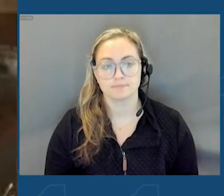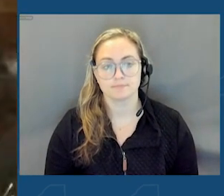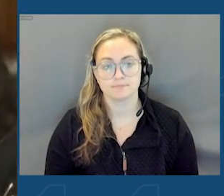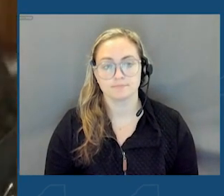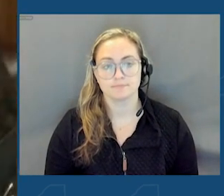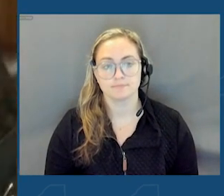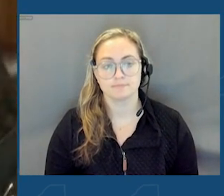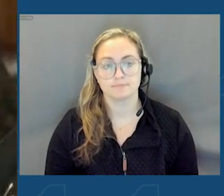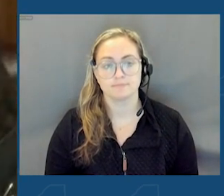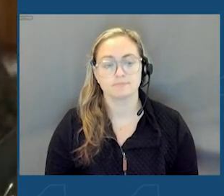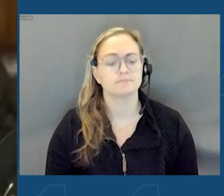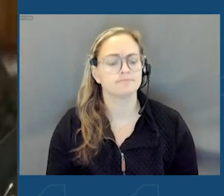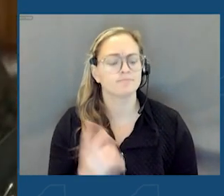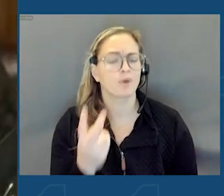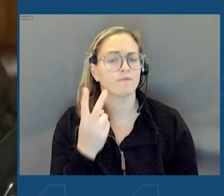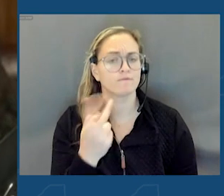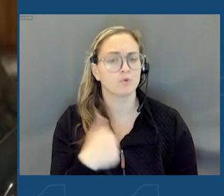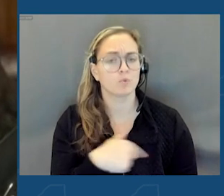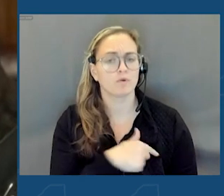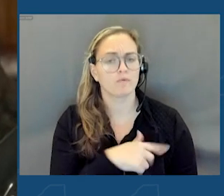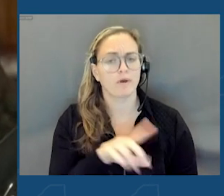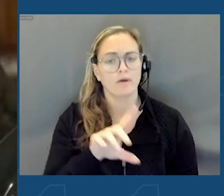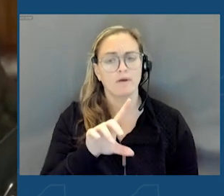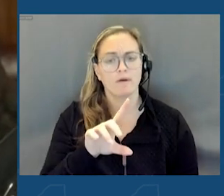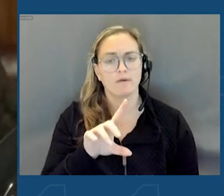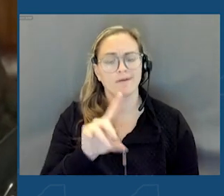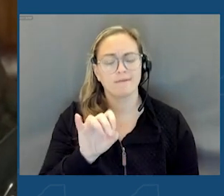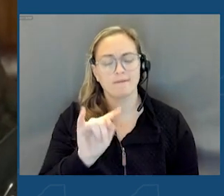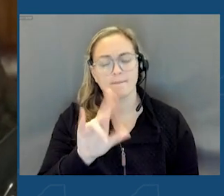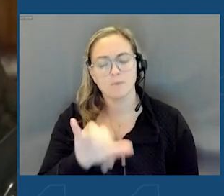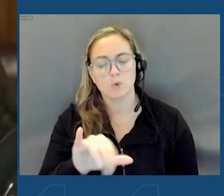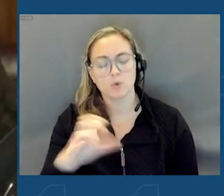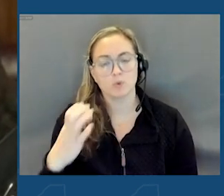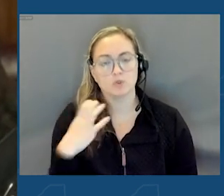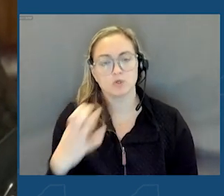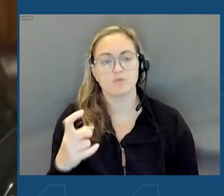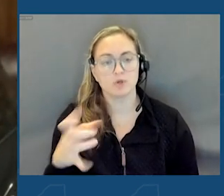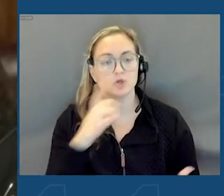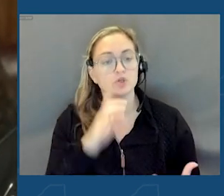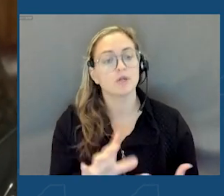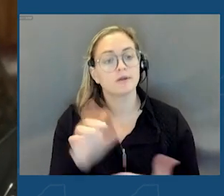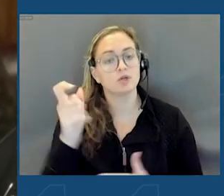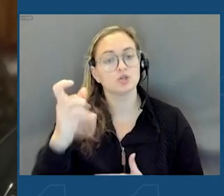And we have two of our Deputy Chief Administrative Judges here, the Honorable Deborah Kaplan